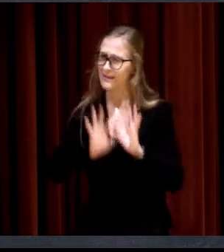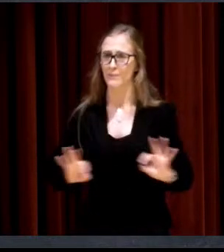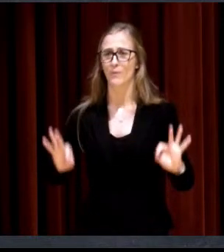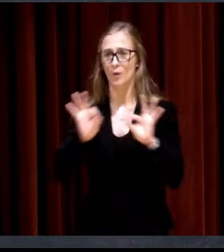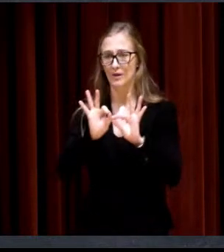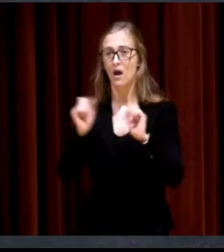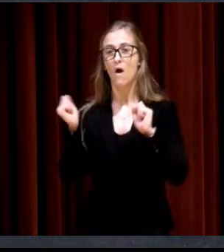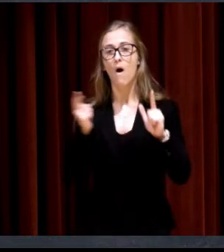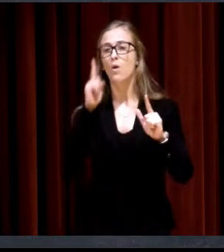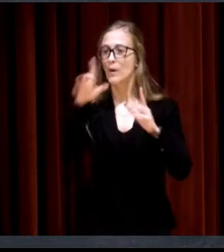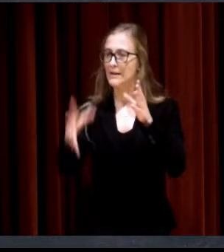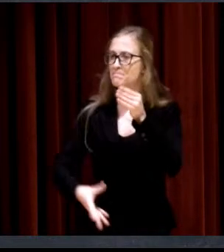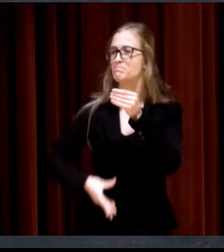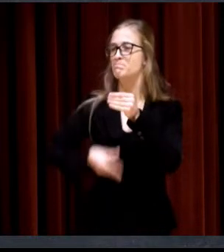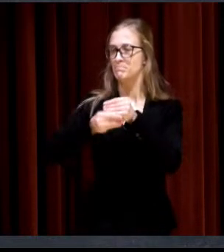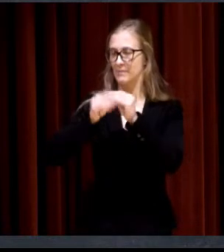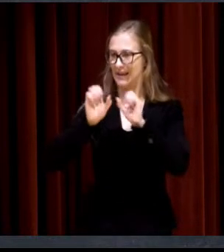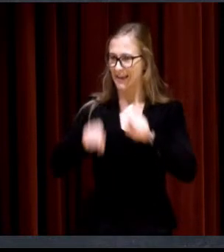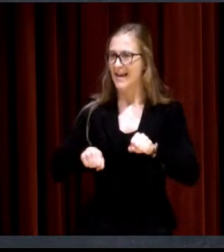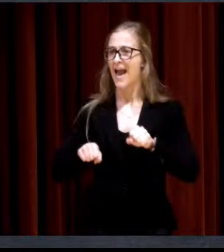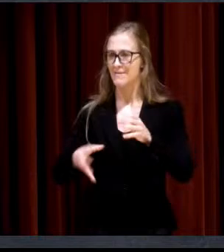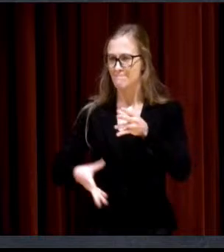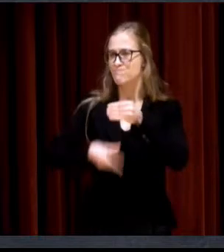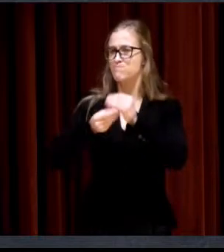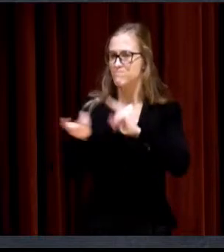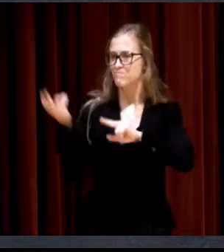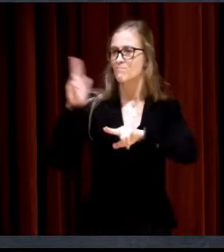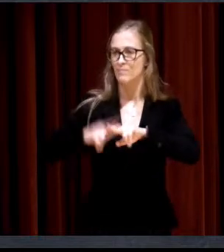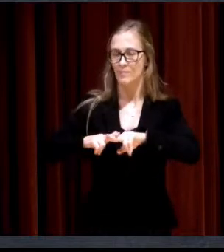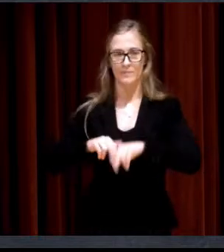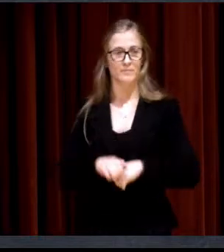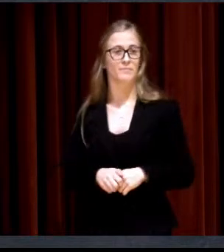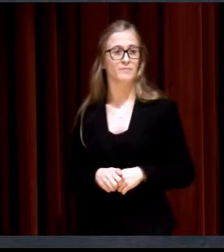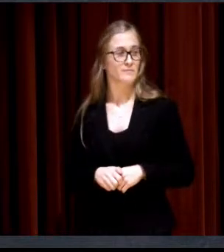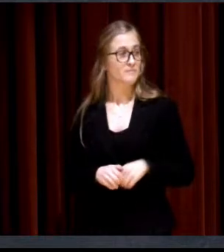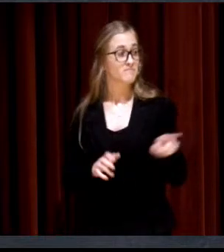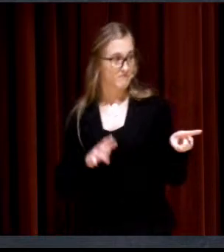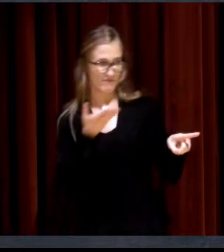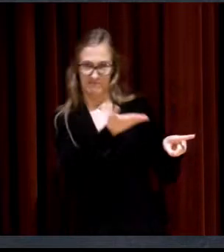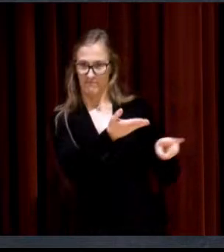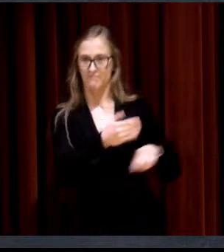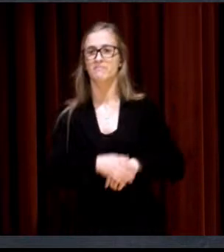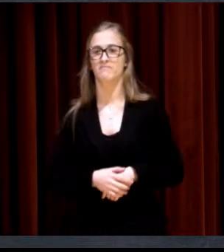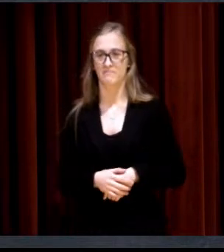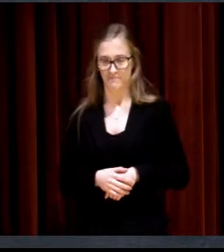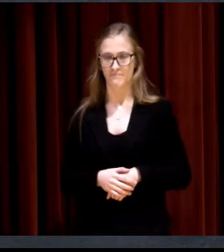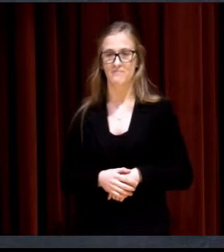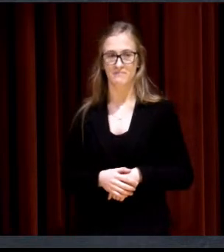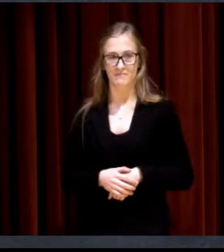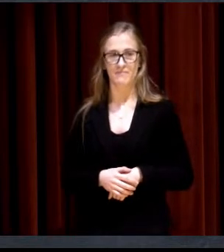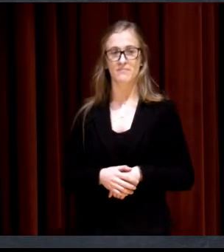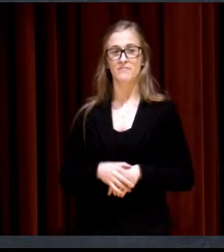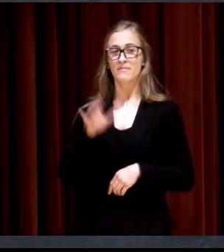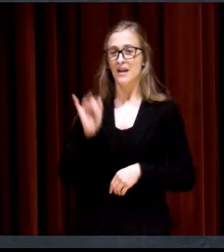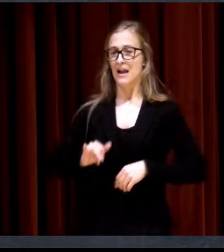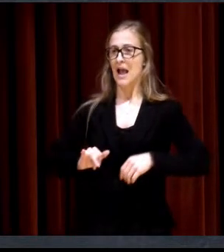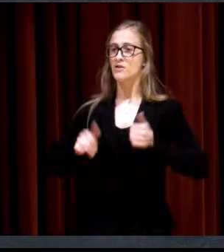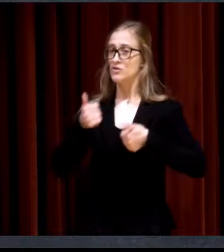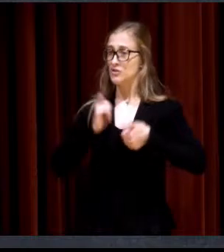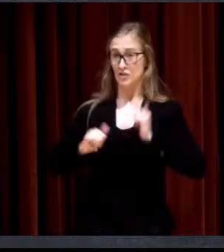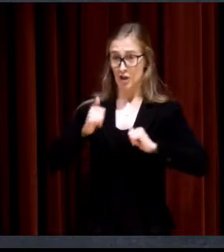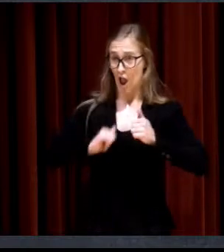are going to be additional things that we can add. I think on this last slide we're talking about dates. Yeah. So we've had this show's been on the road